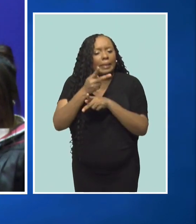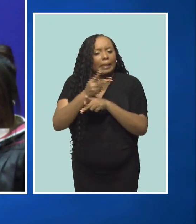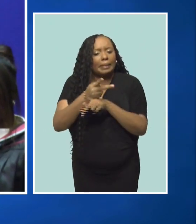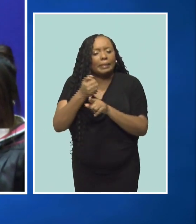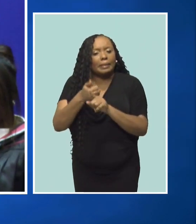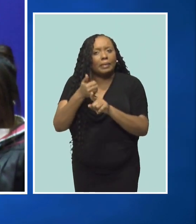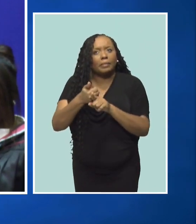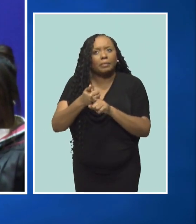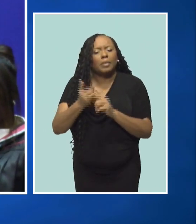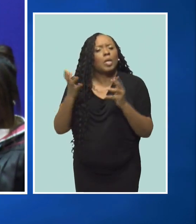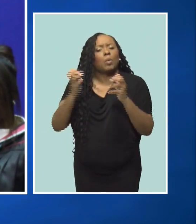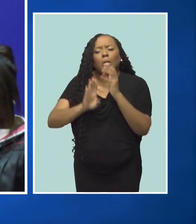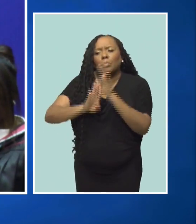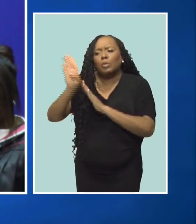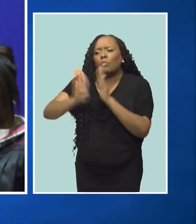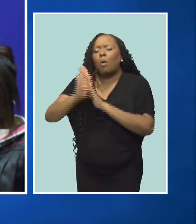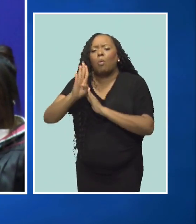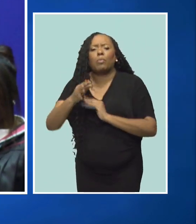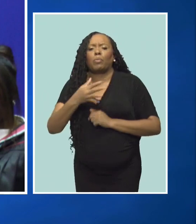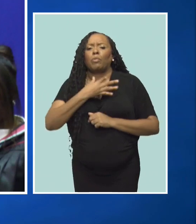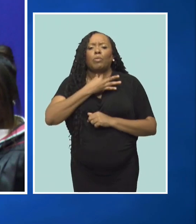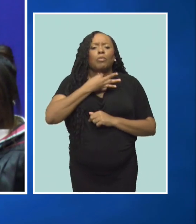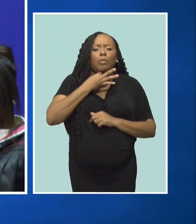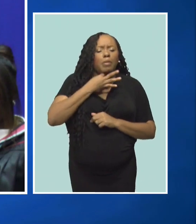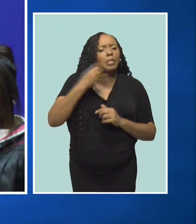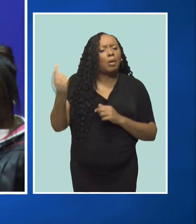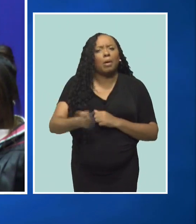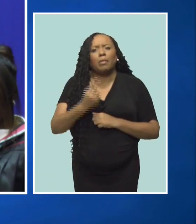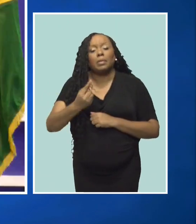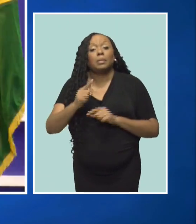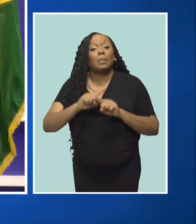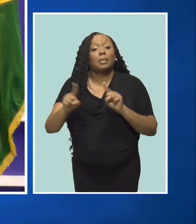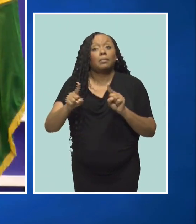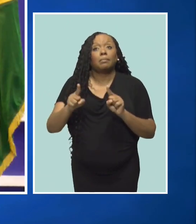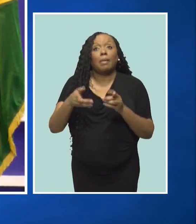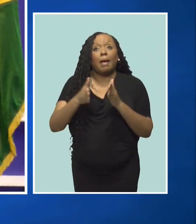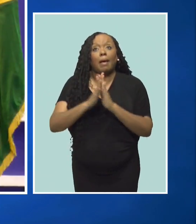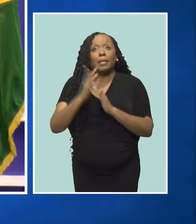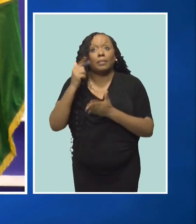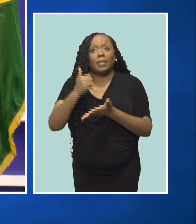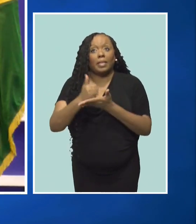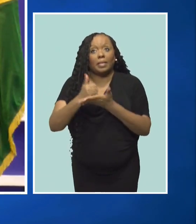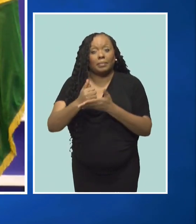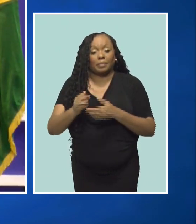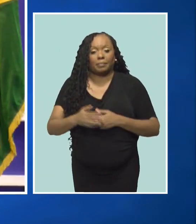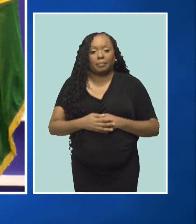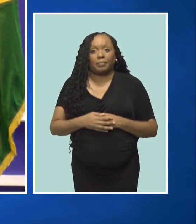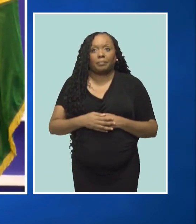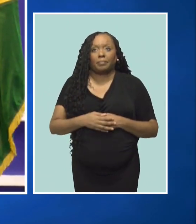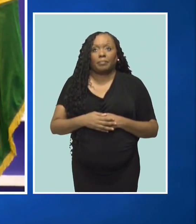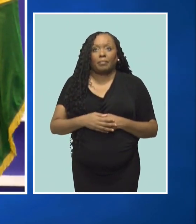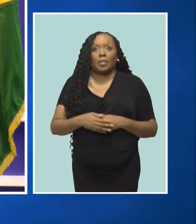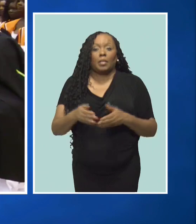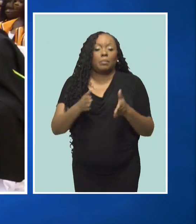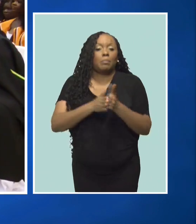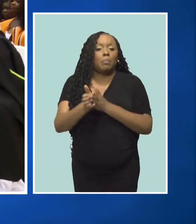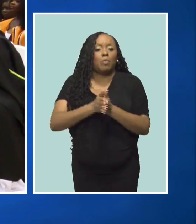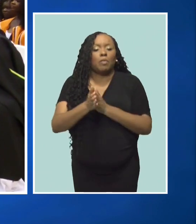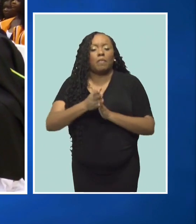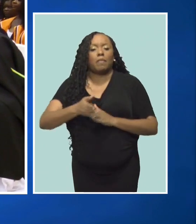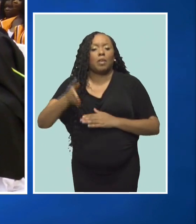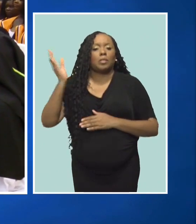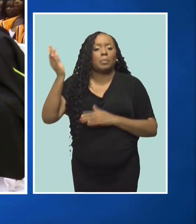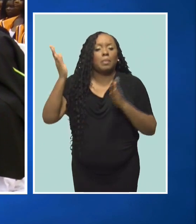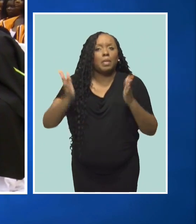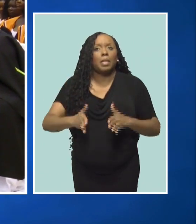mindset, stay curious, and don't be afraid to ask for help along the way. Meanwhile, motivational speaker Raphael Saul challenged the